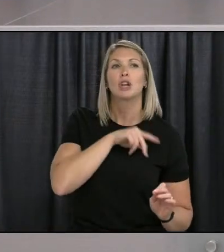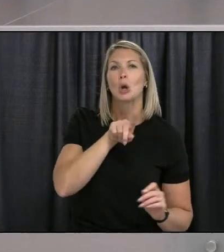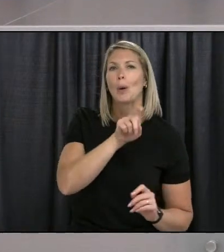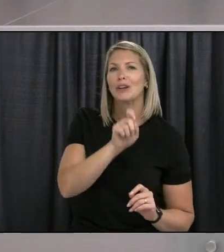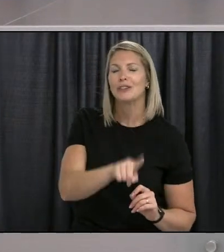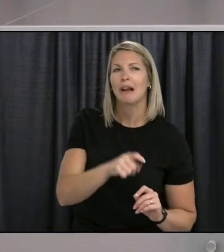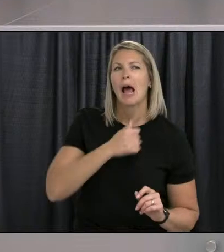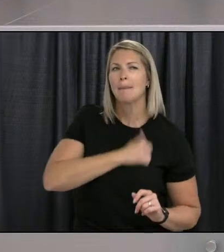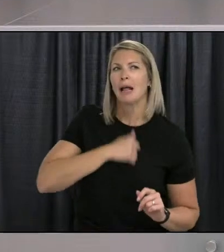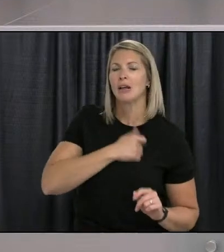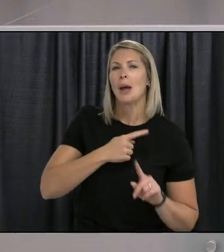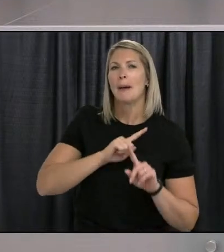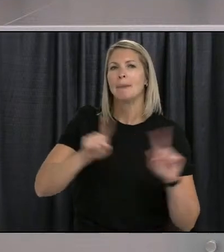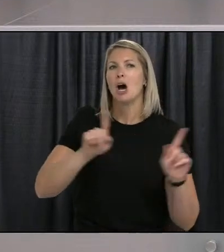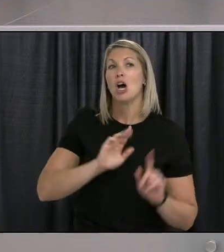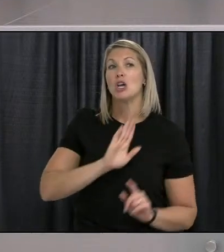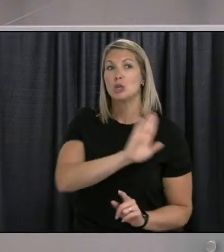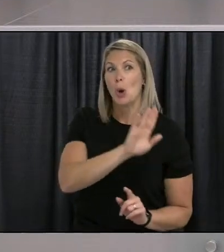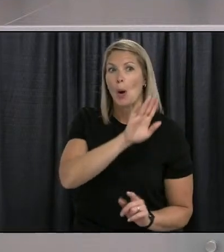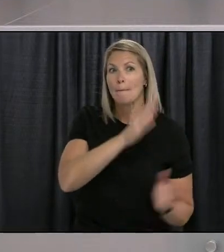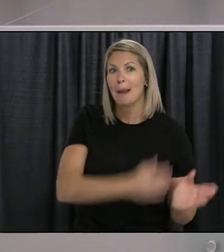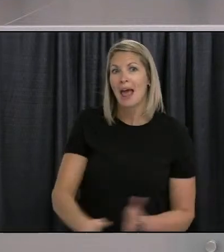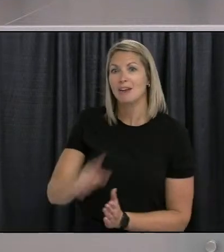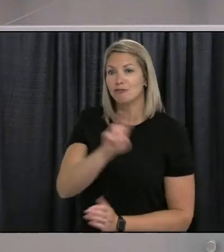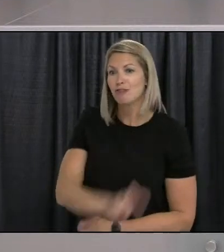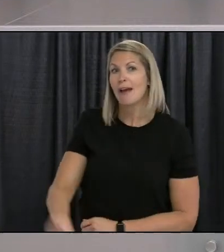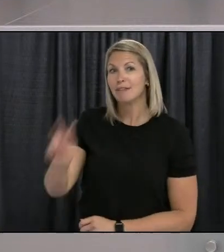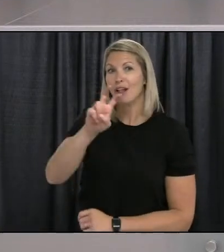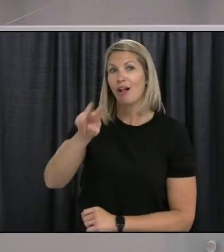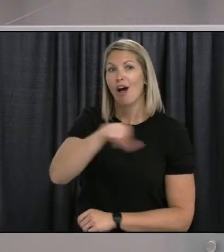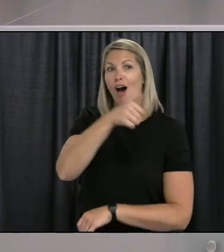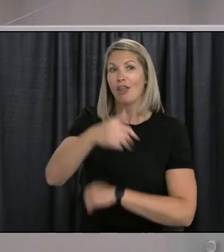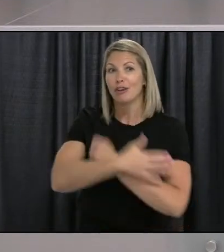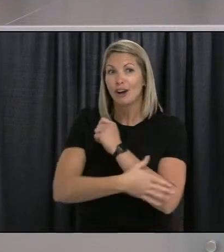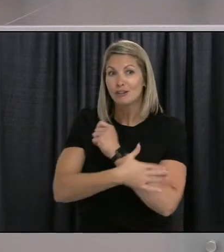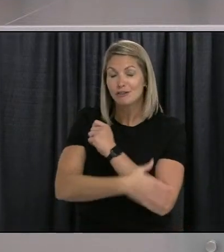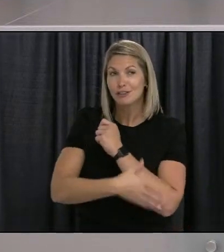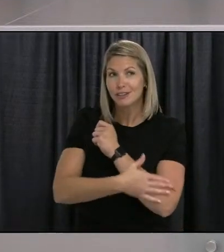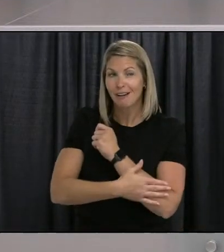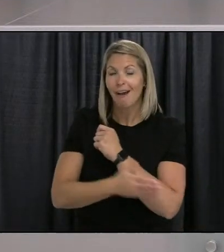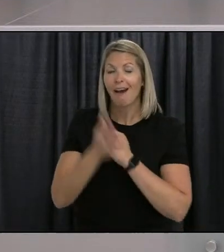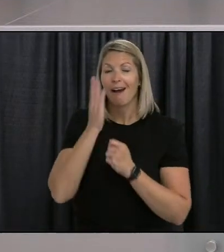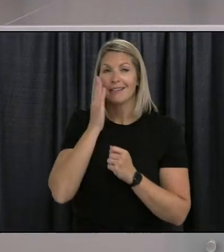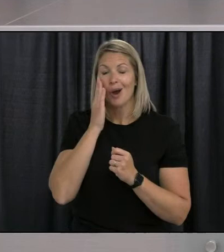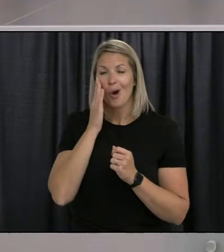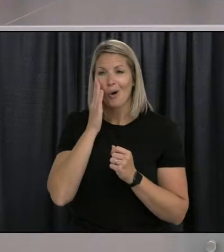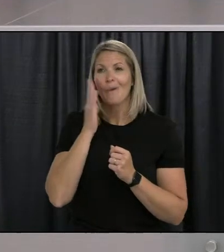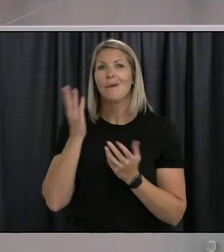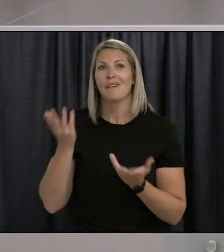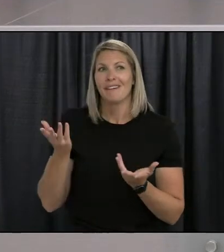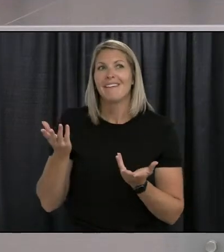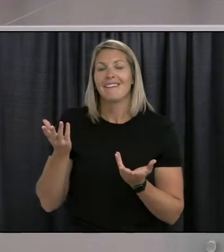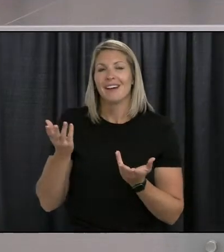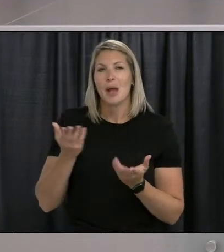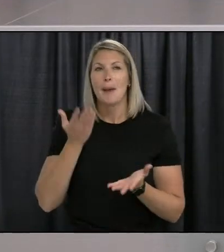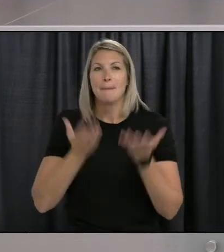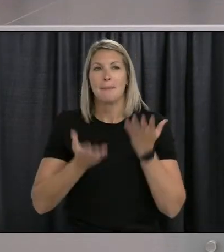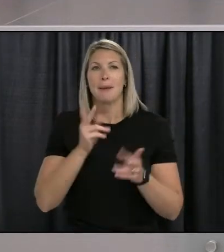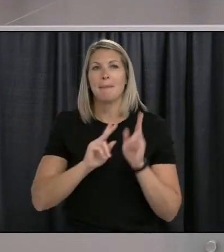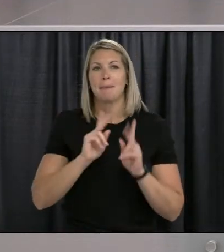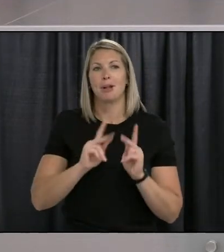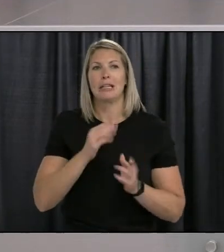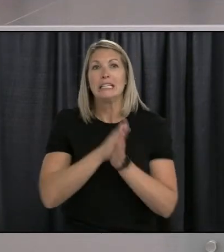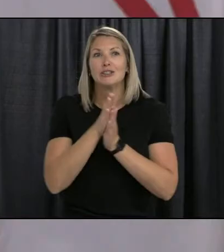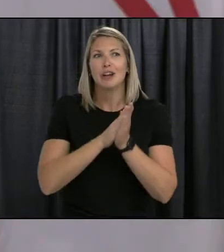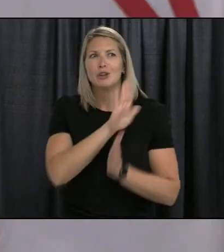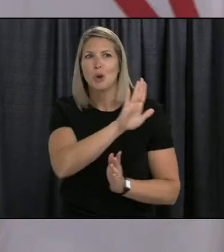have any plans to travel abroad, given the current situation all worldwide, and I think people might be interested in your judgment and guidance on